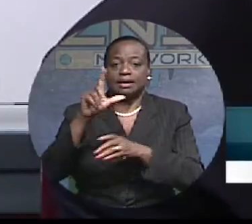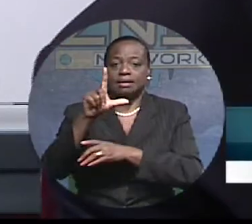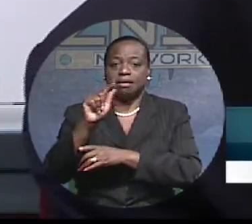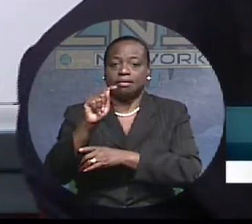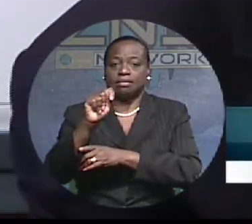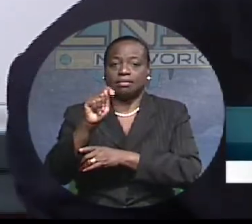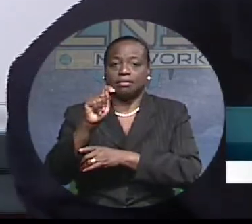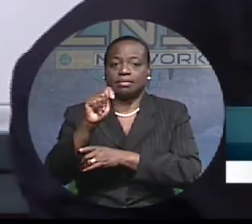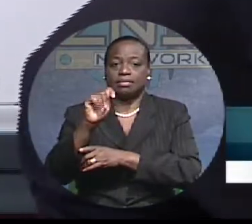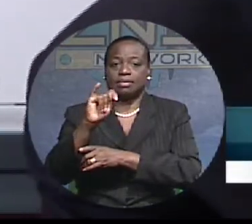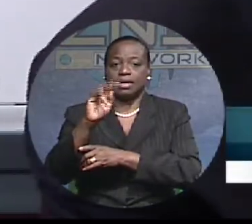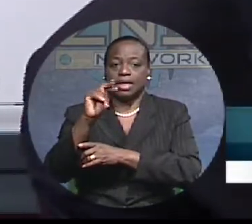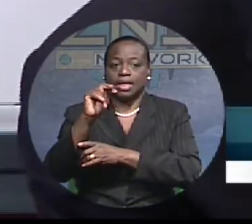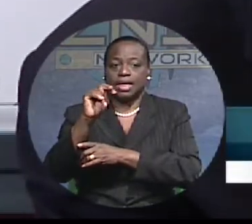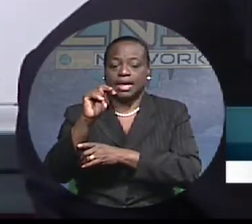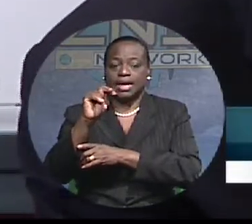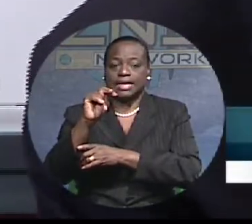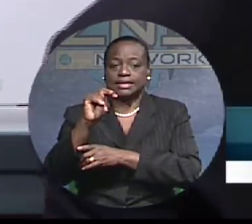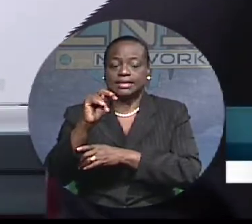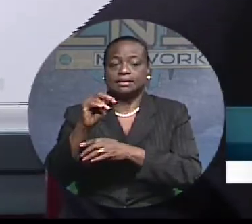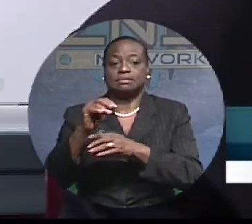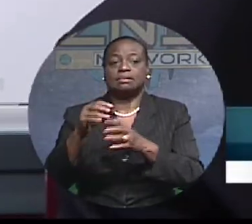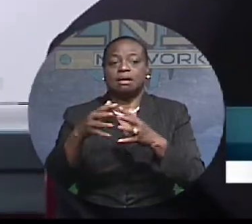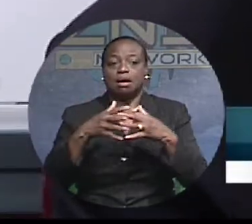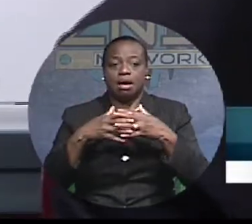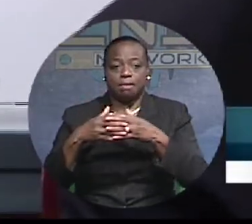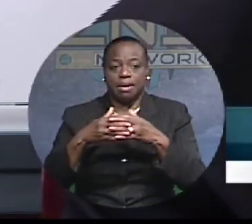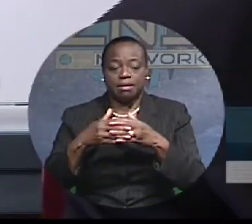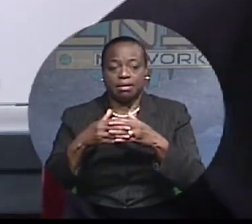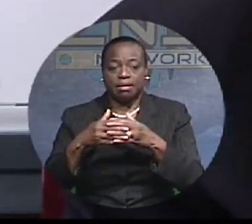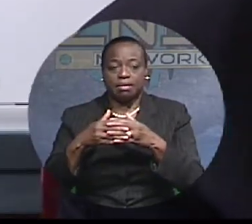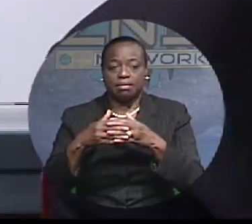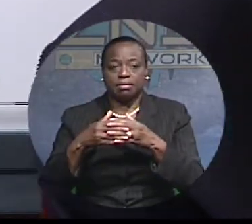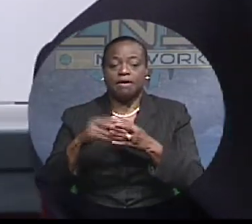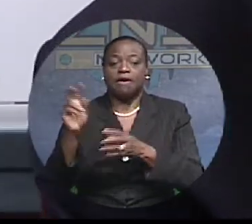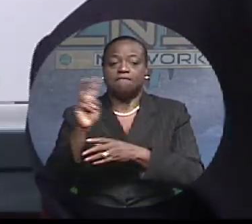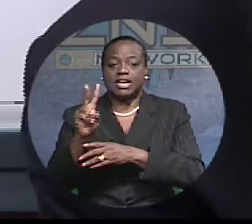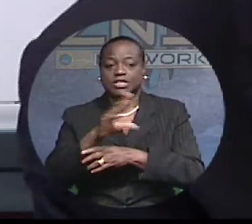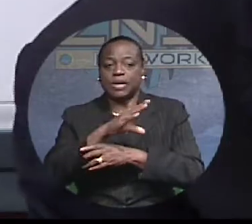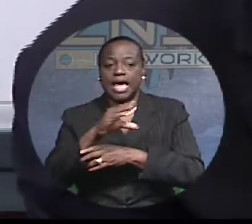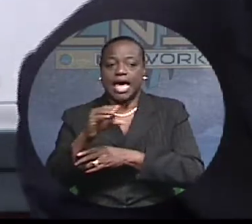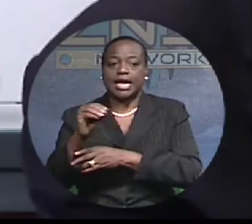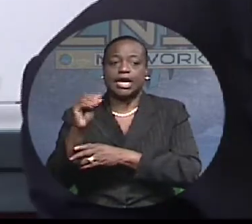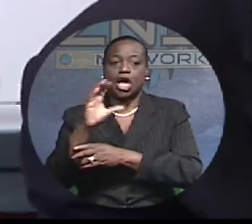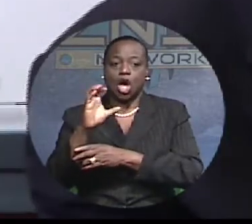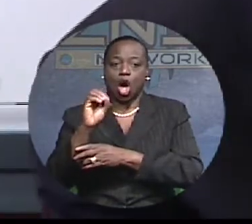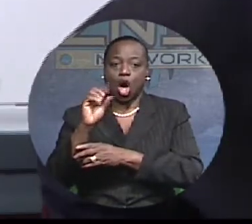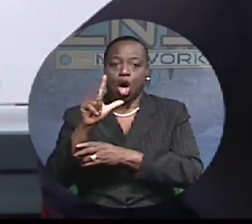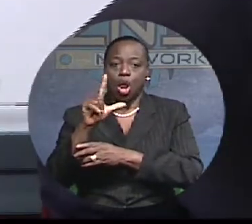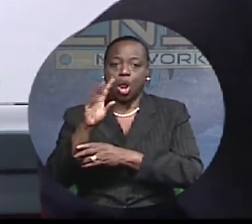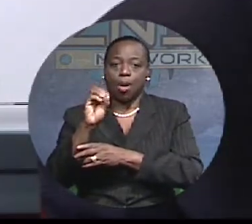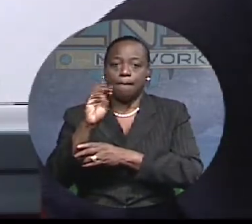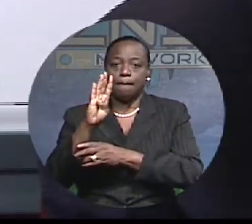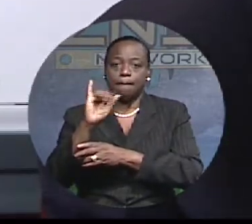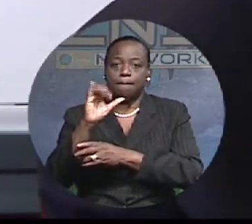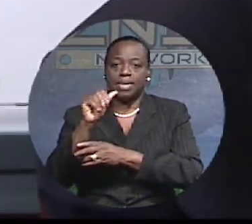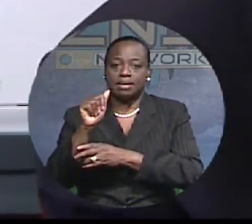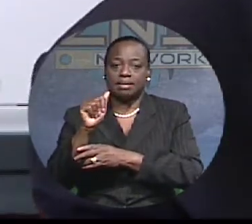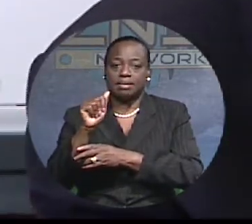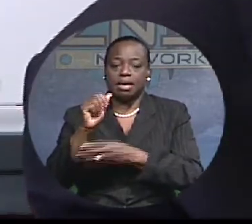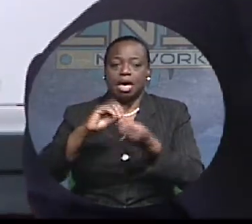are have islands attached, Venezuela, Colombia. So there are a number of countries that